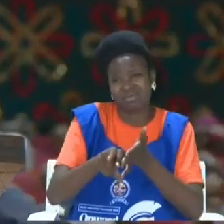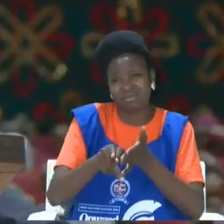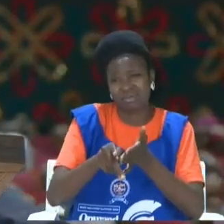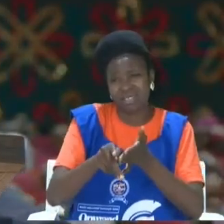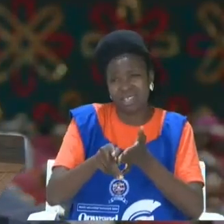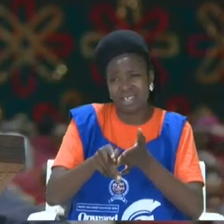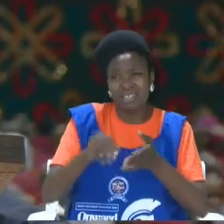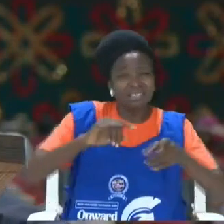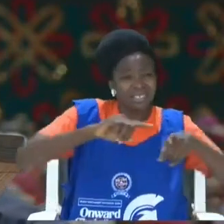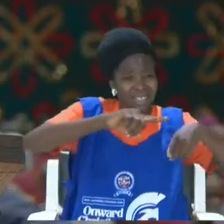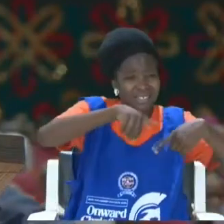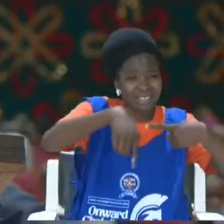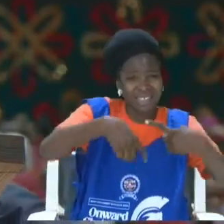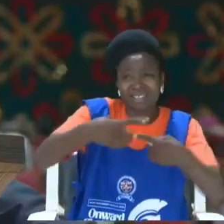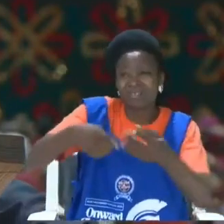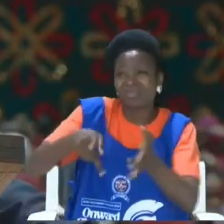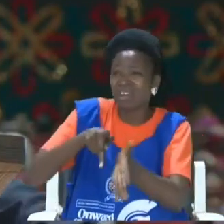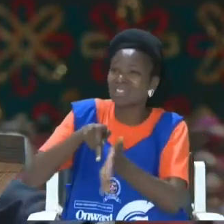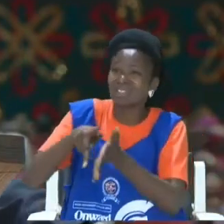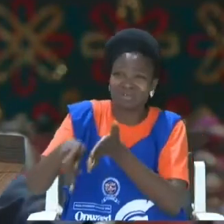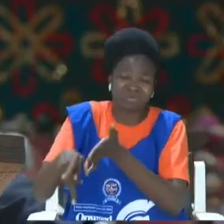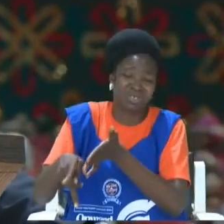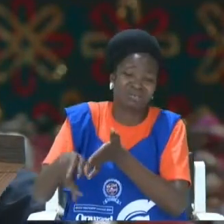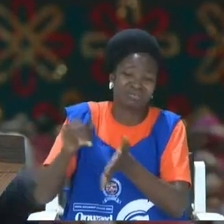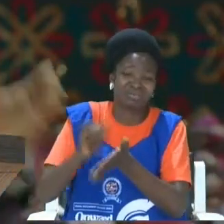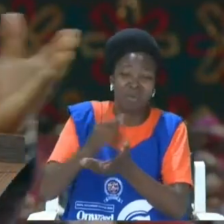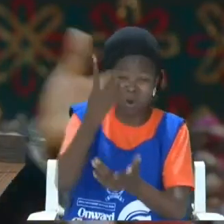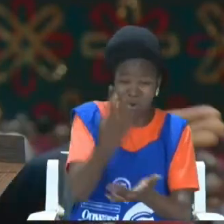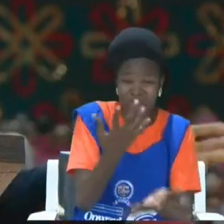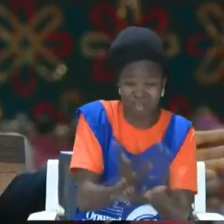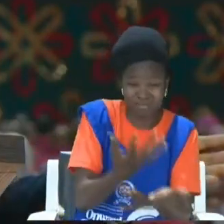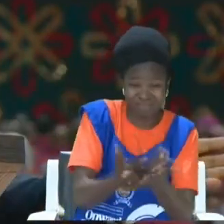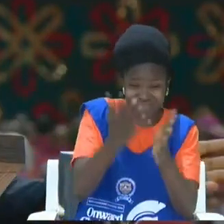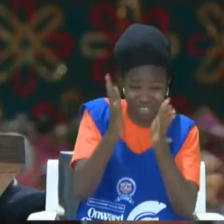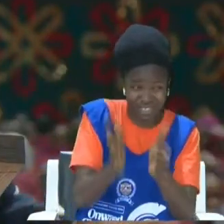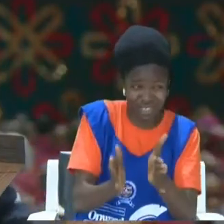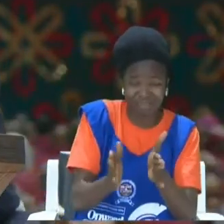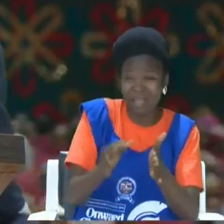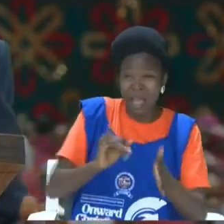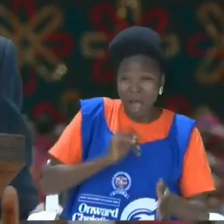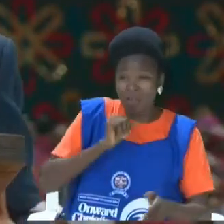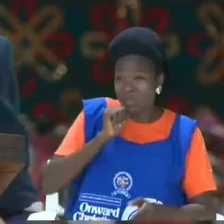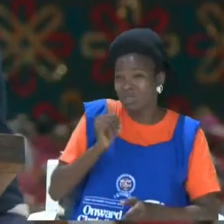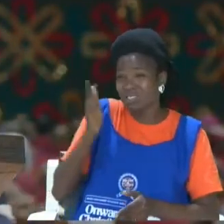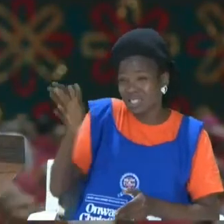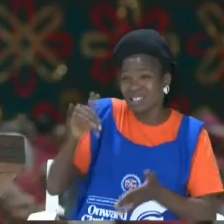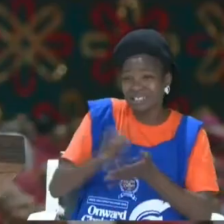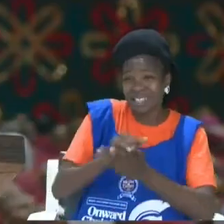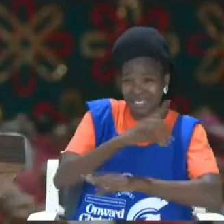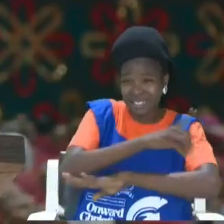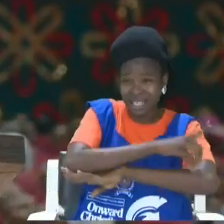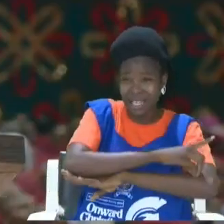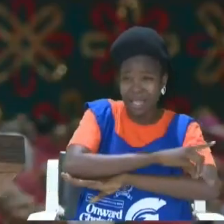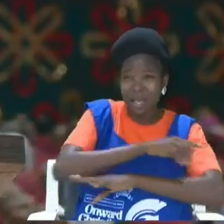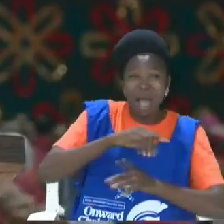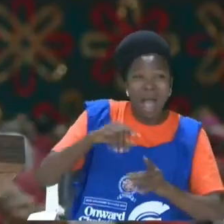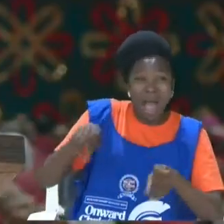They were taken out for execution. I was not there that day. But as they were